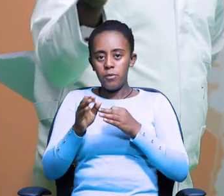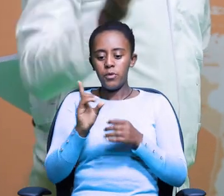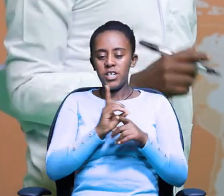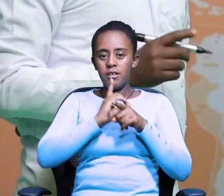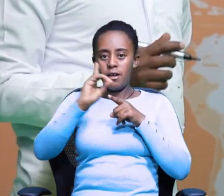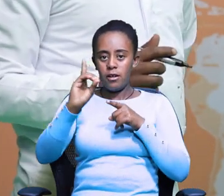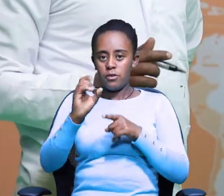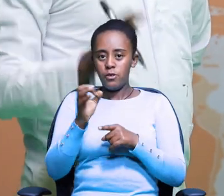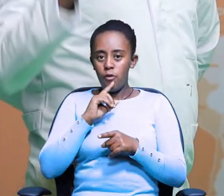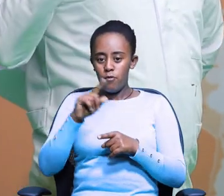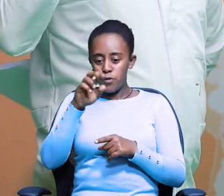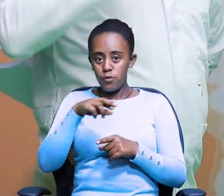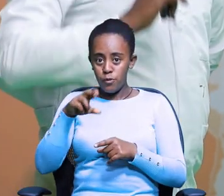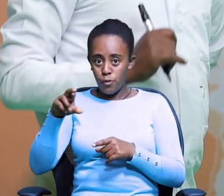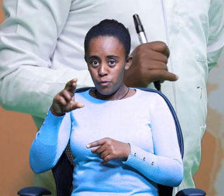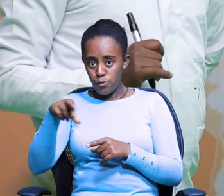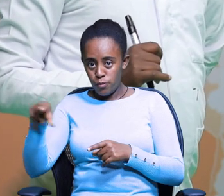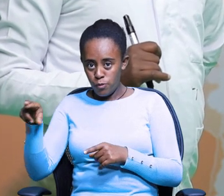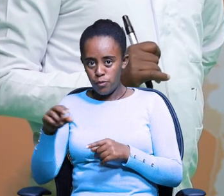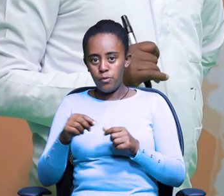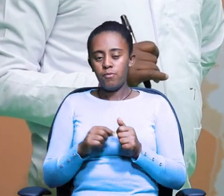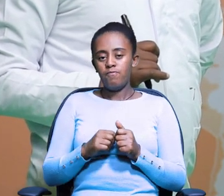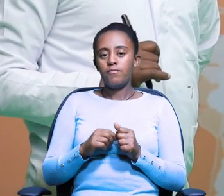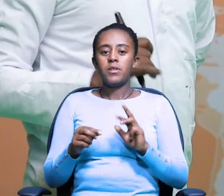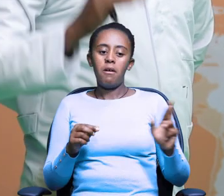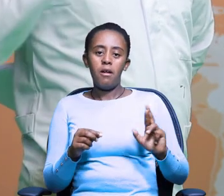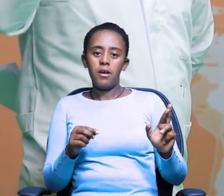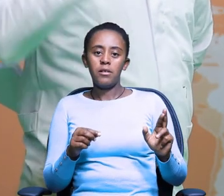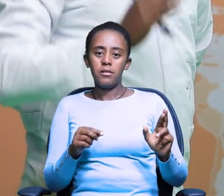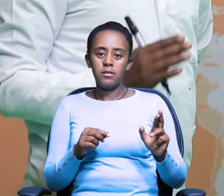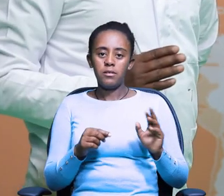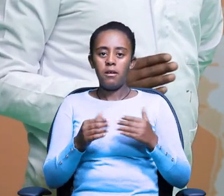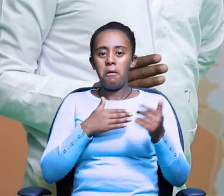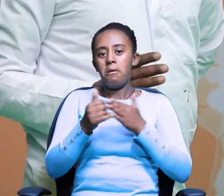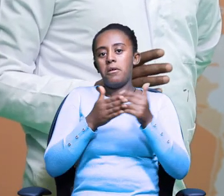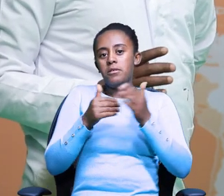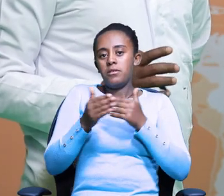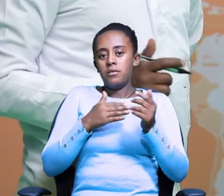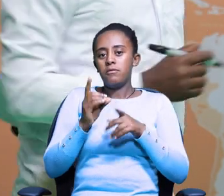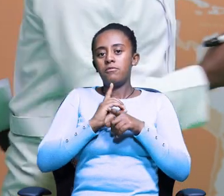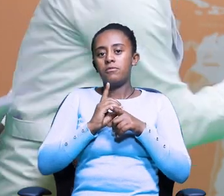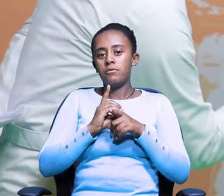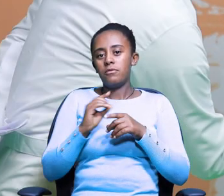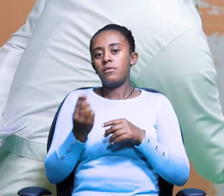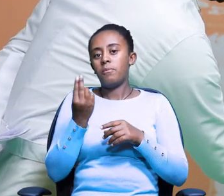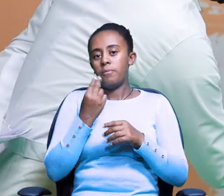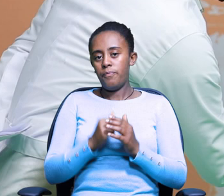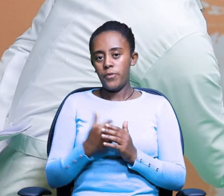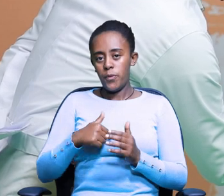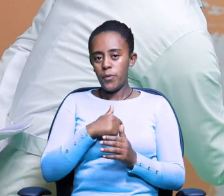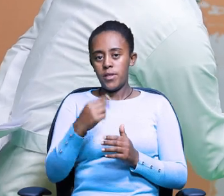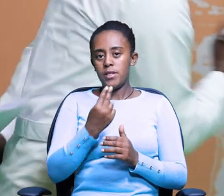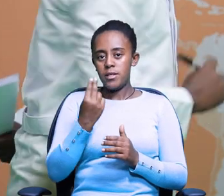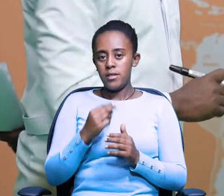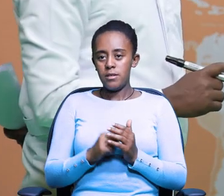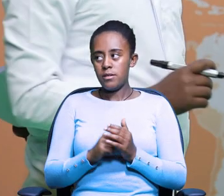field for solenoid, we use the right-hand rule. So while we use the right-hand rule, we use this